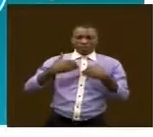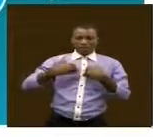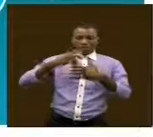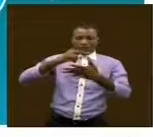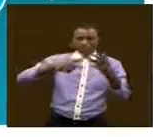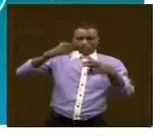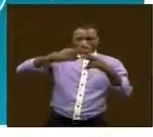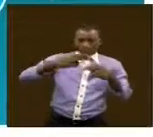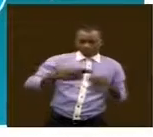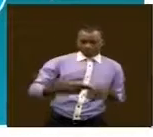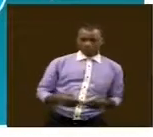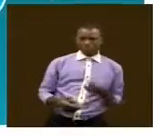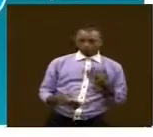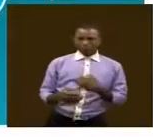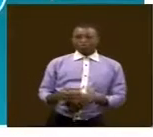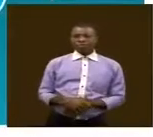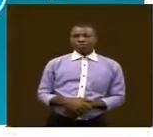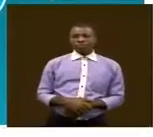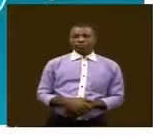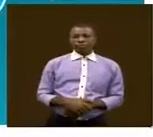scaled wings.